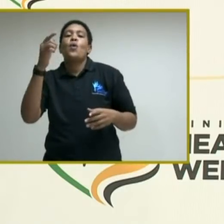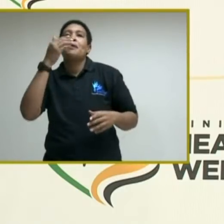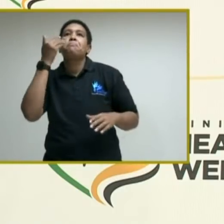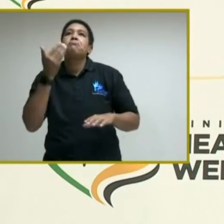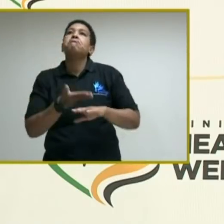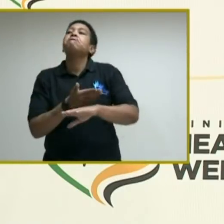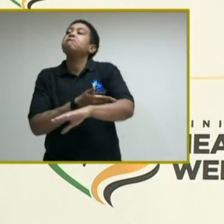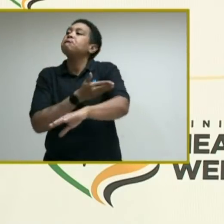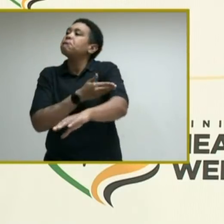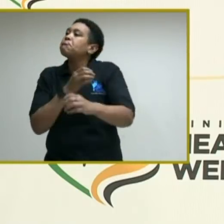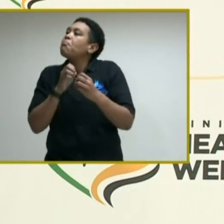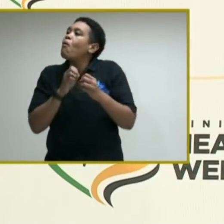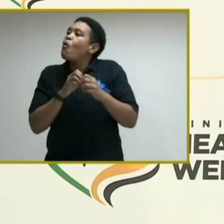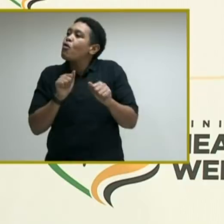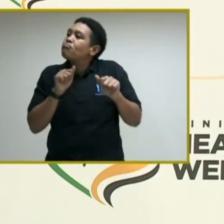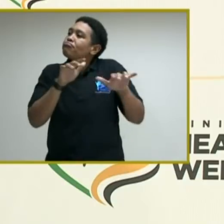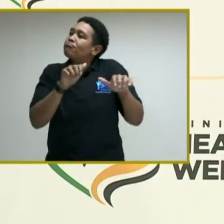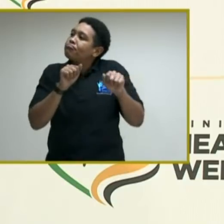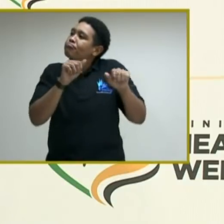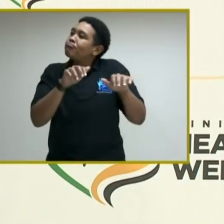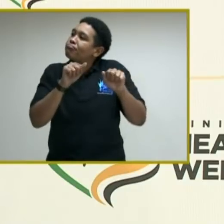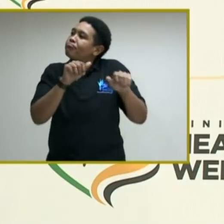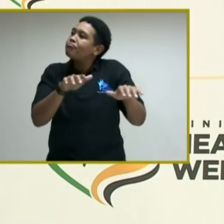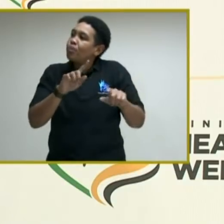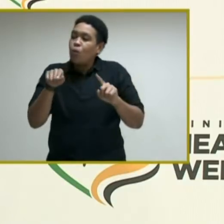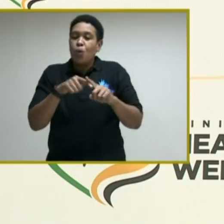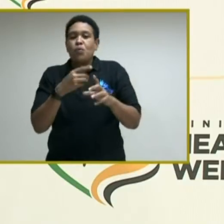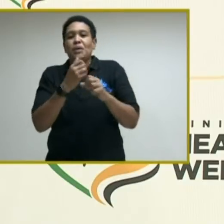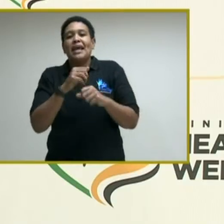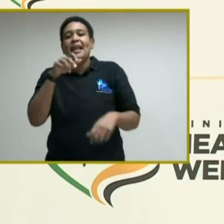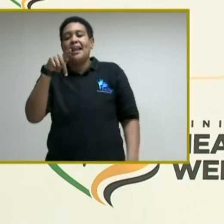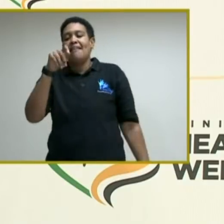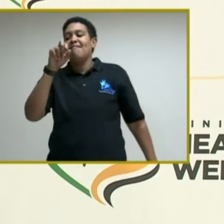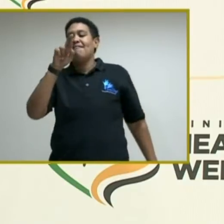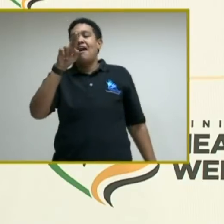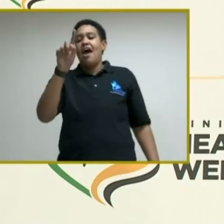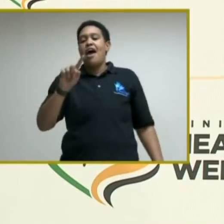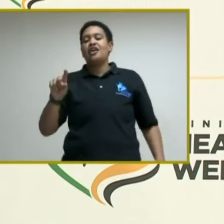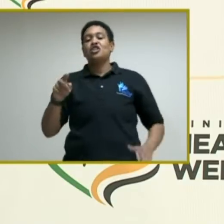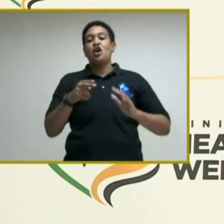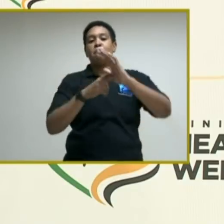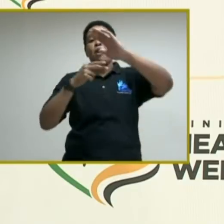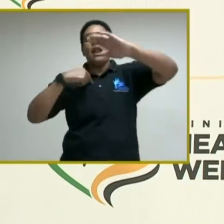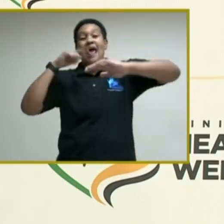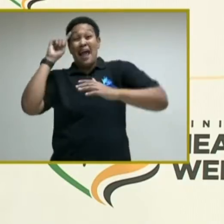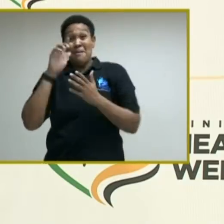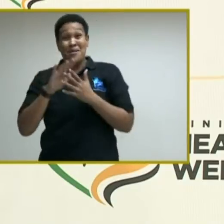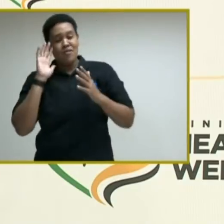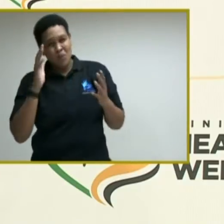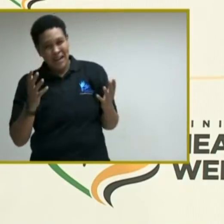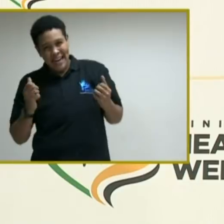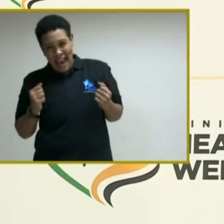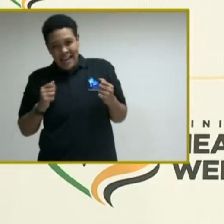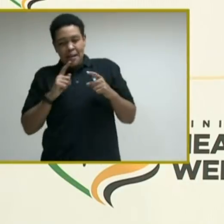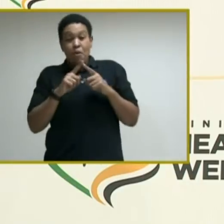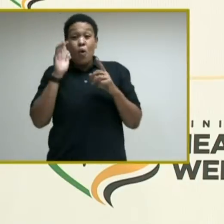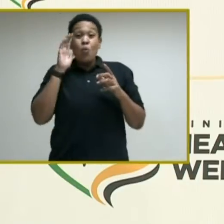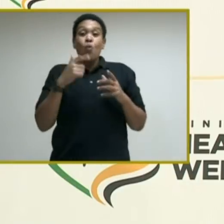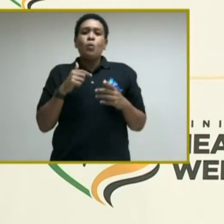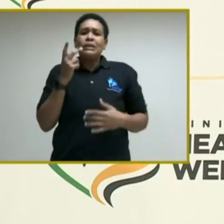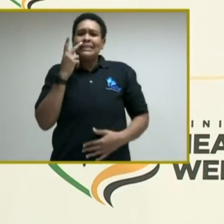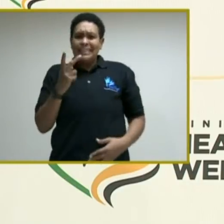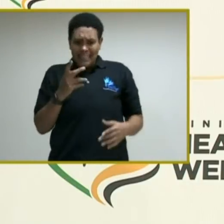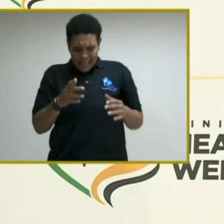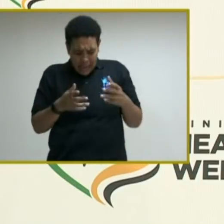better when we would have had Pfizer. I believe we will. And we would have been seeing